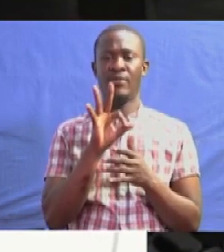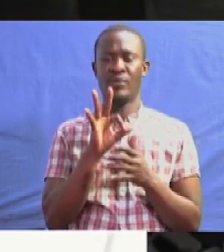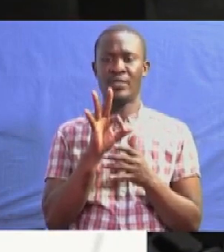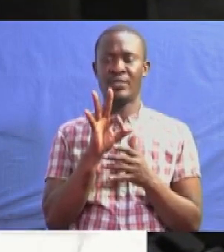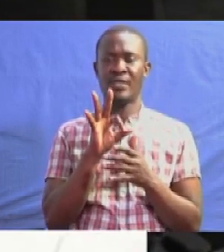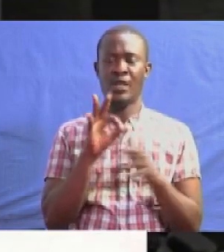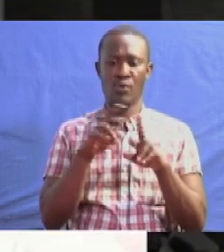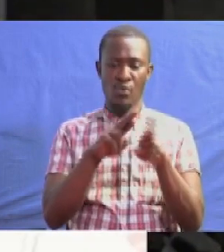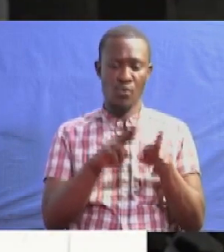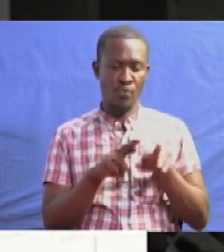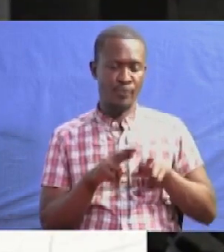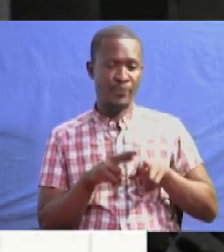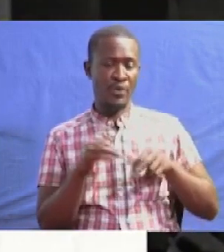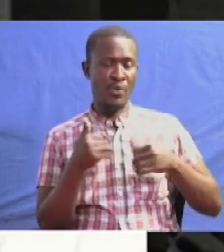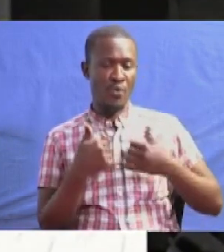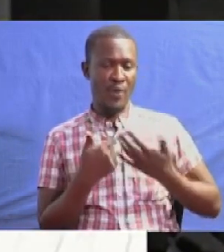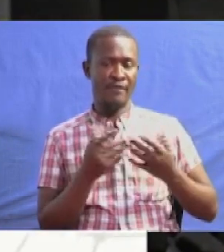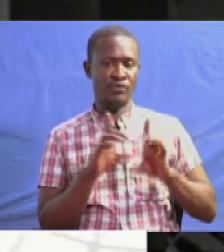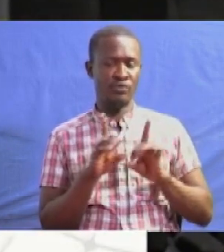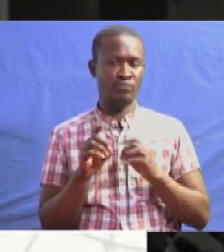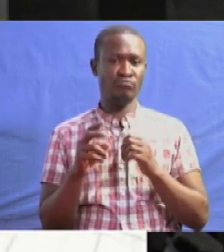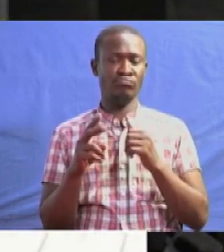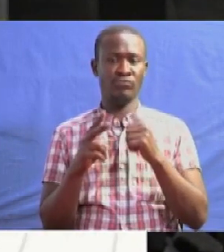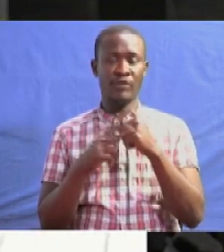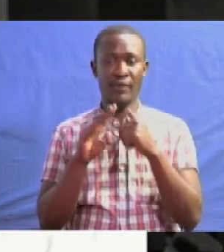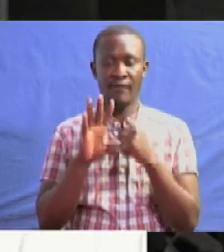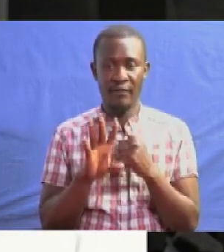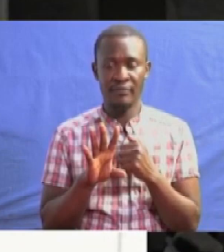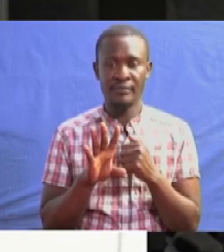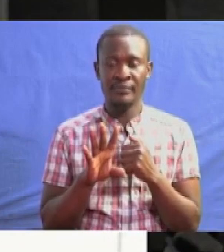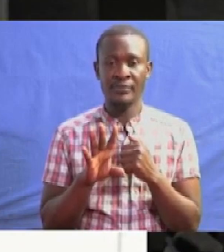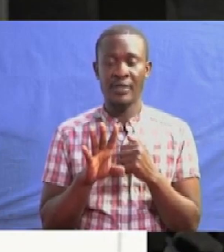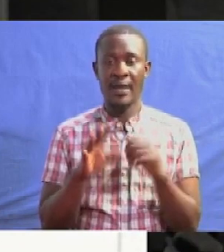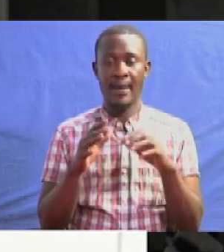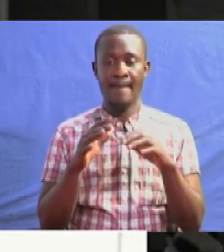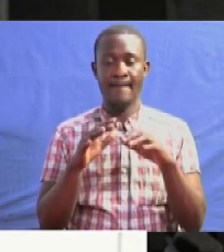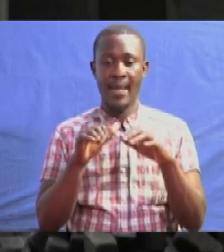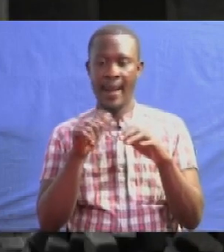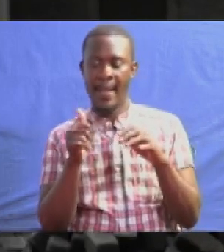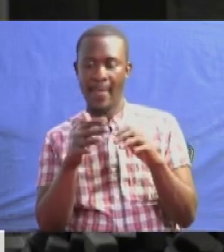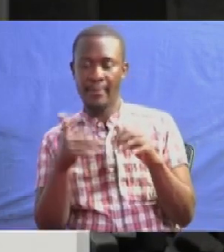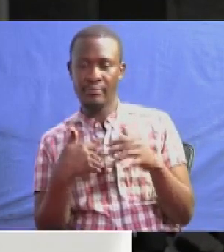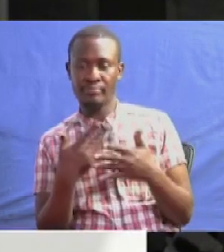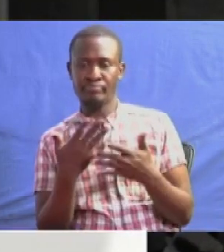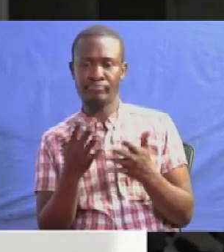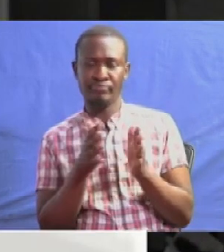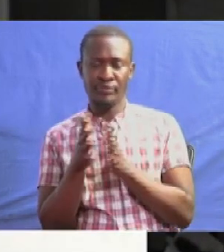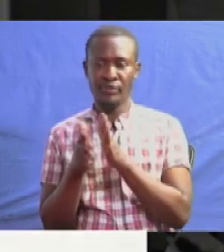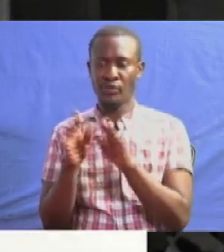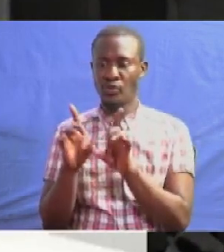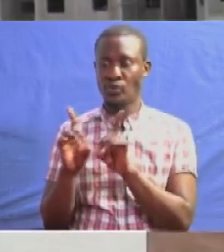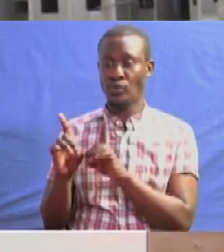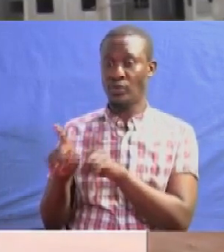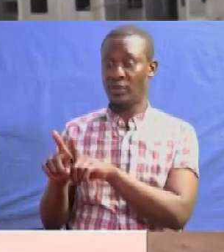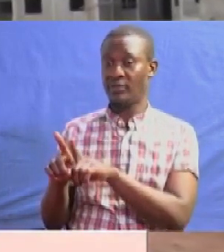bedroom, we are preparing to do seventh floor. And block number two, we are also preparing to do the same seventh